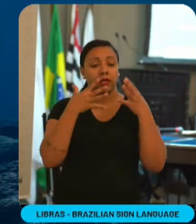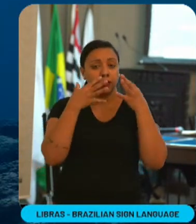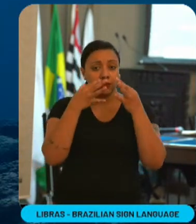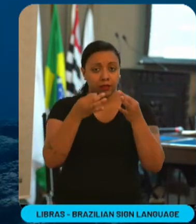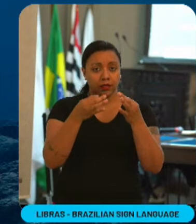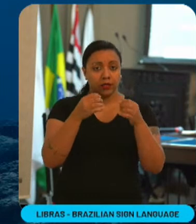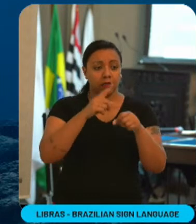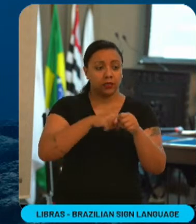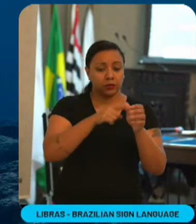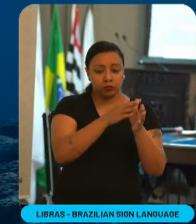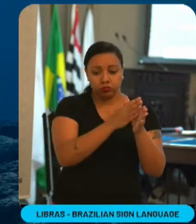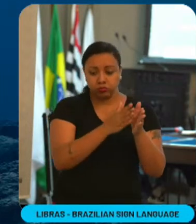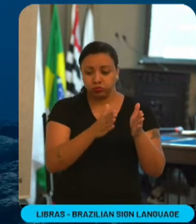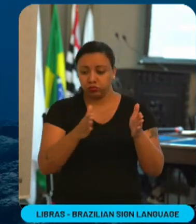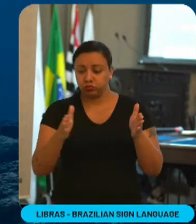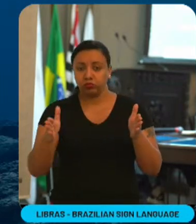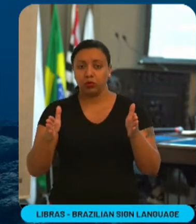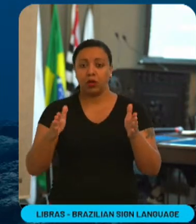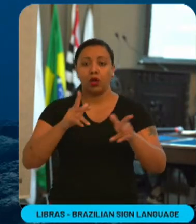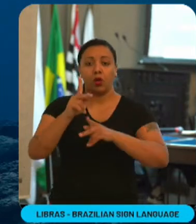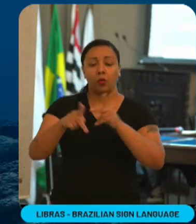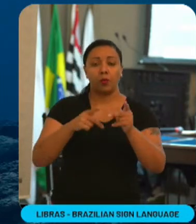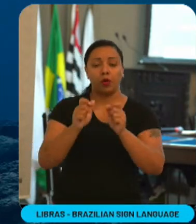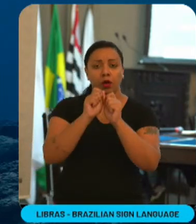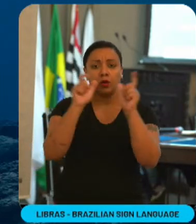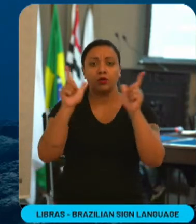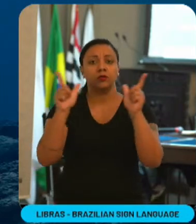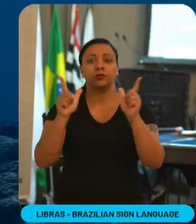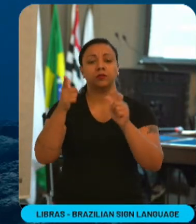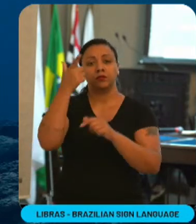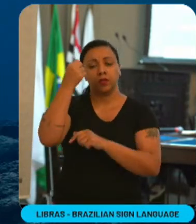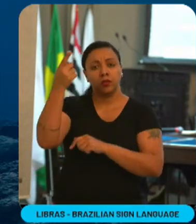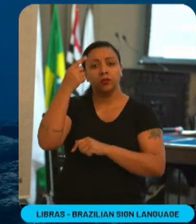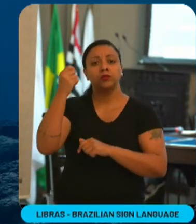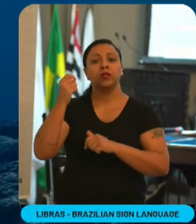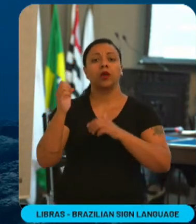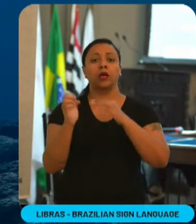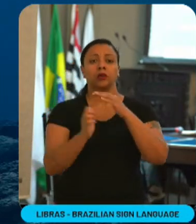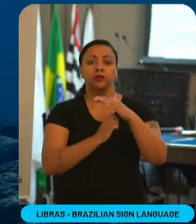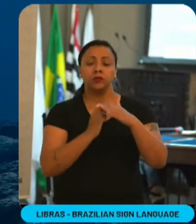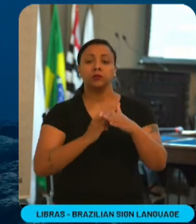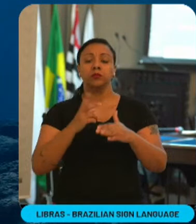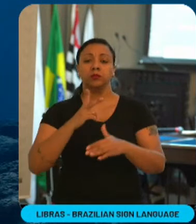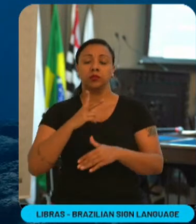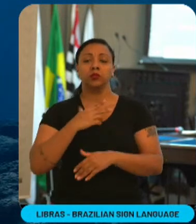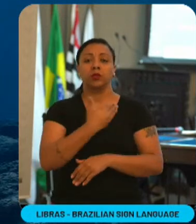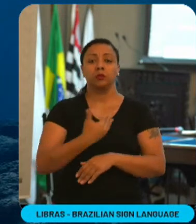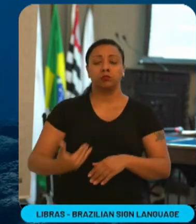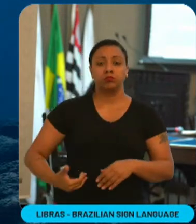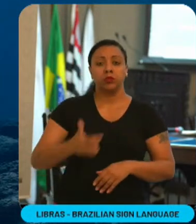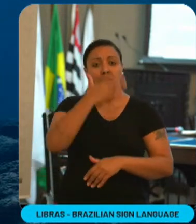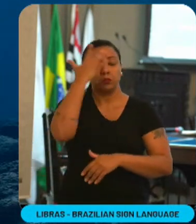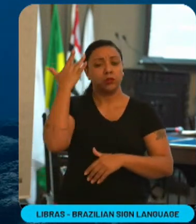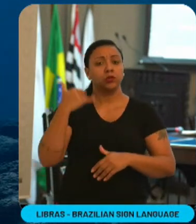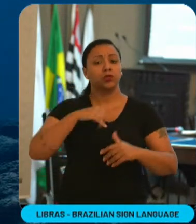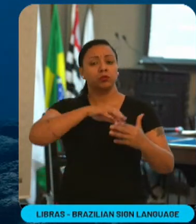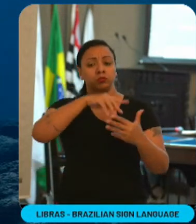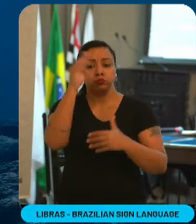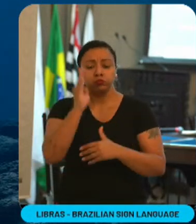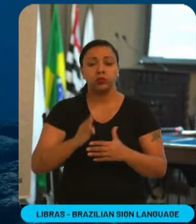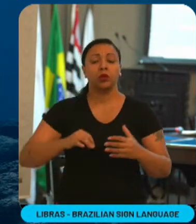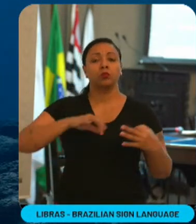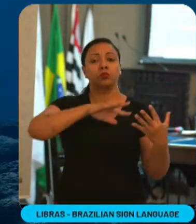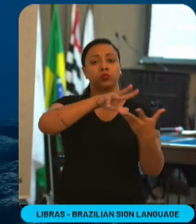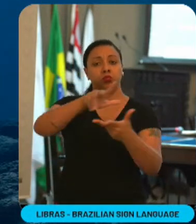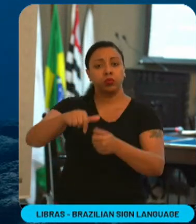So in these 10 years, we need to call the attention of the global community, international